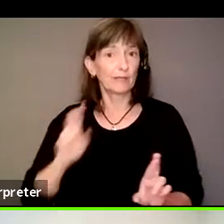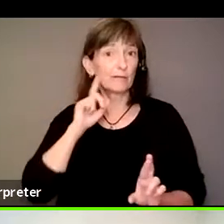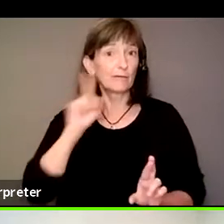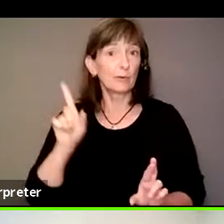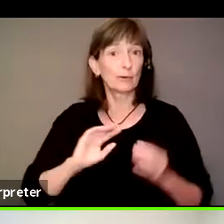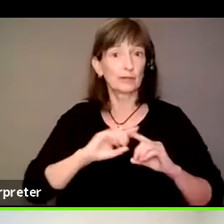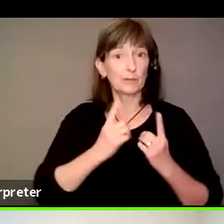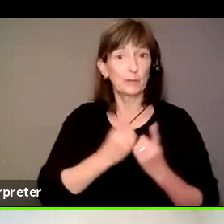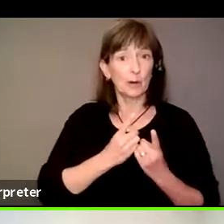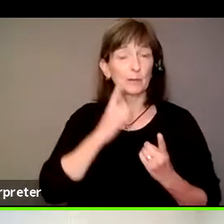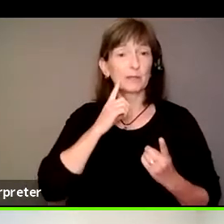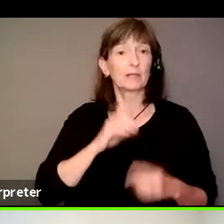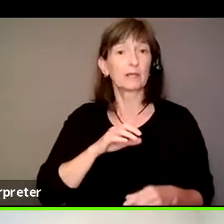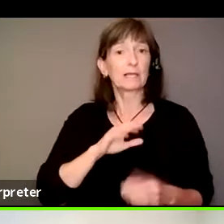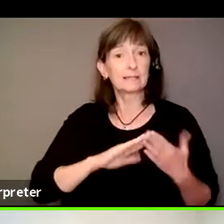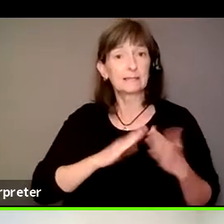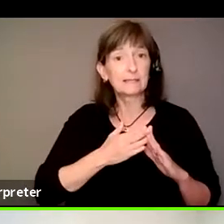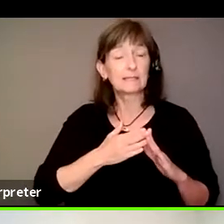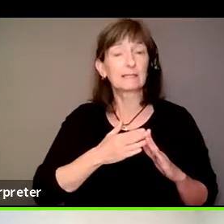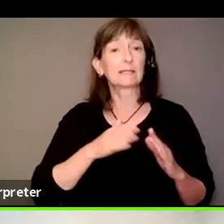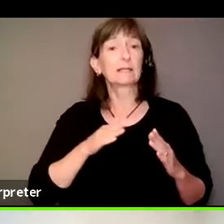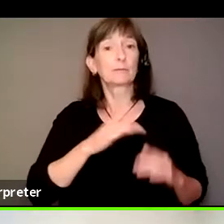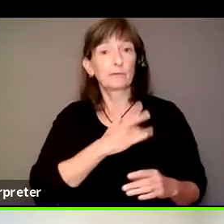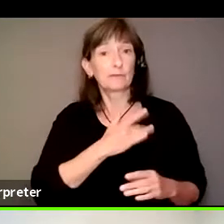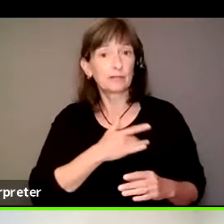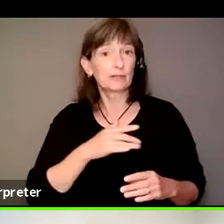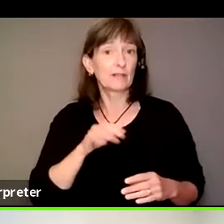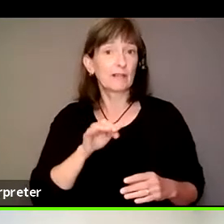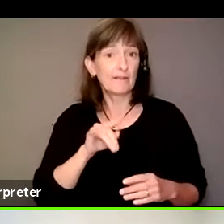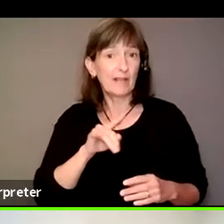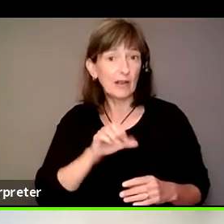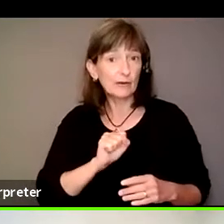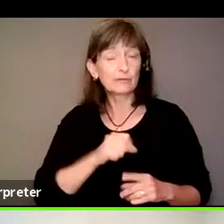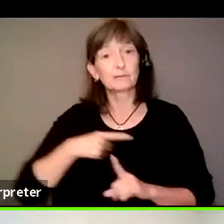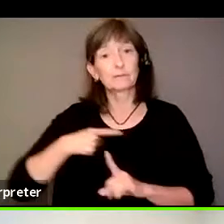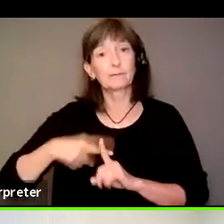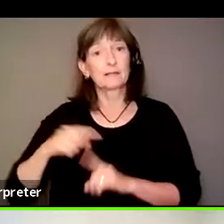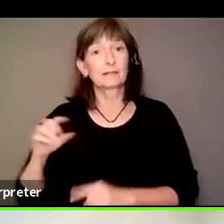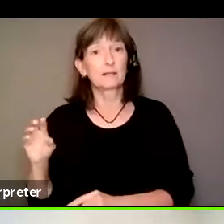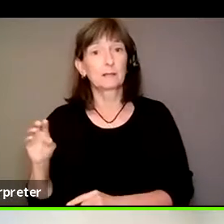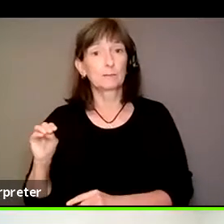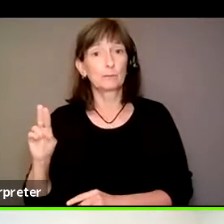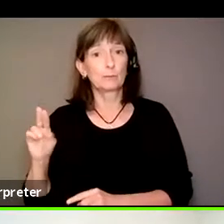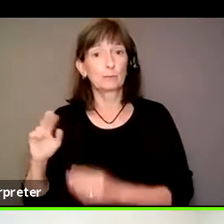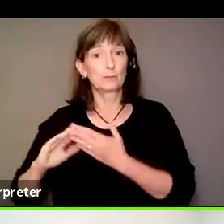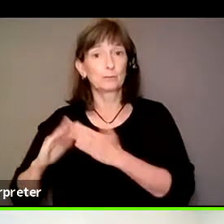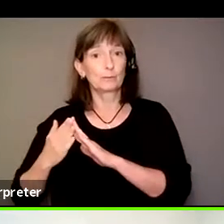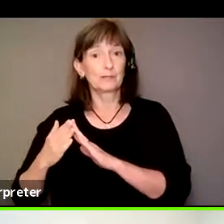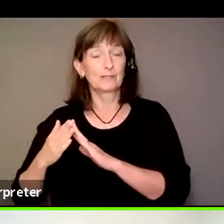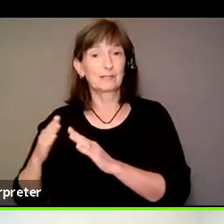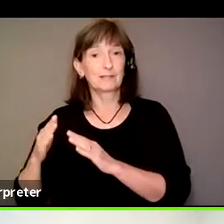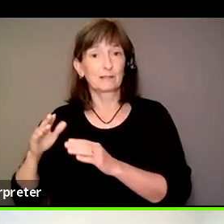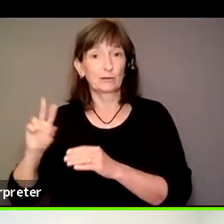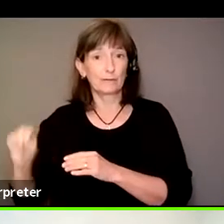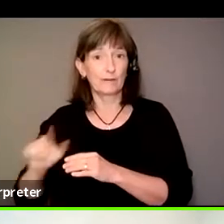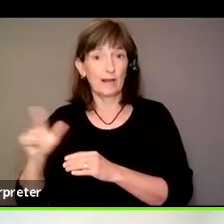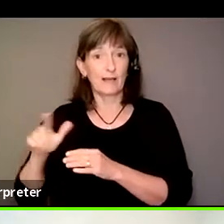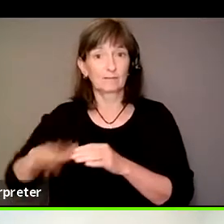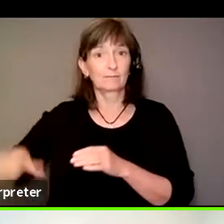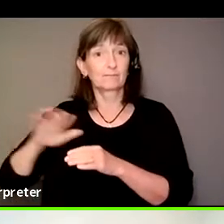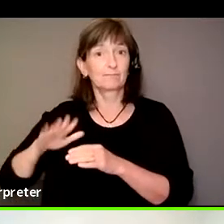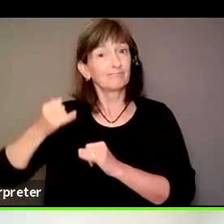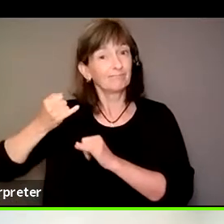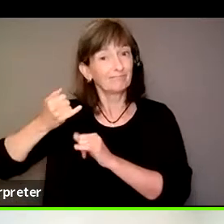Municipal and Provincial Affairs, as well as at Municipalities Newfoundland and Labrador, and I'm sure in all the individual communities